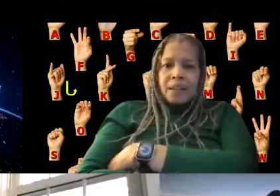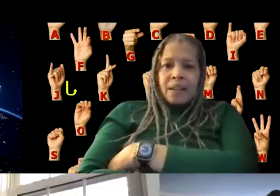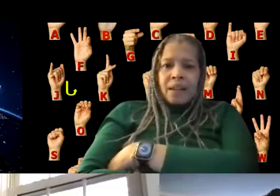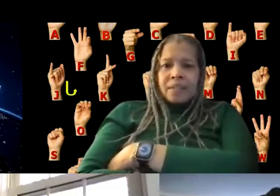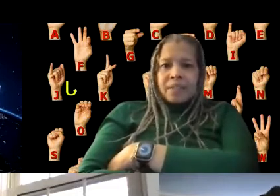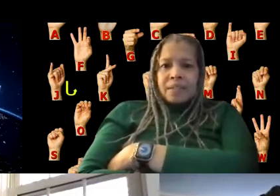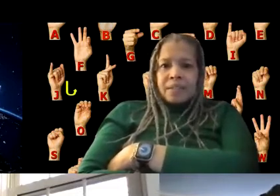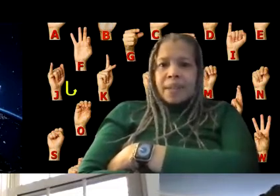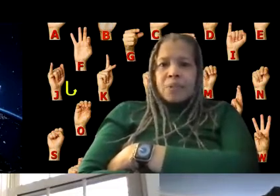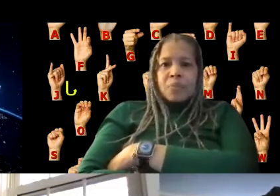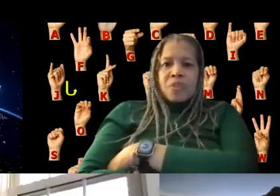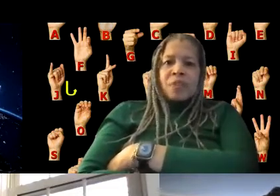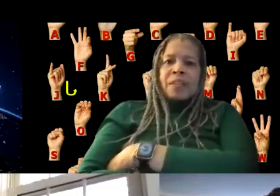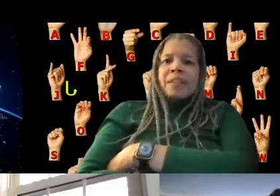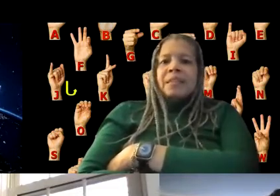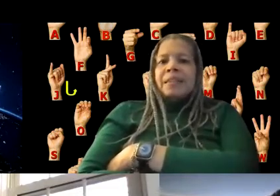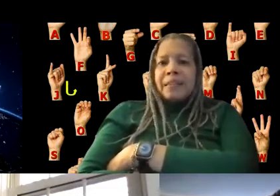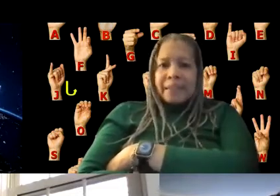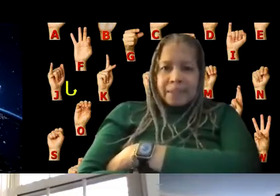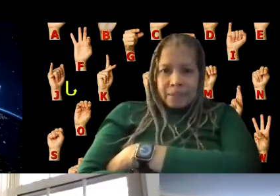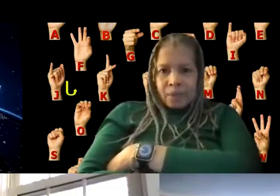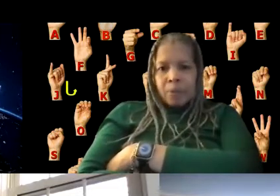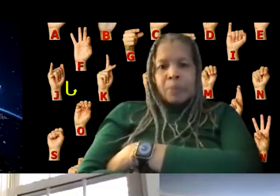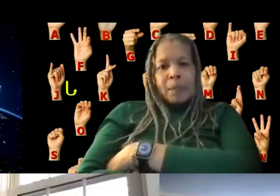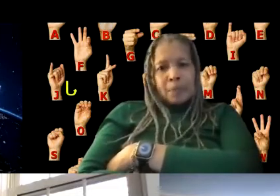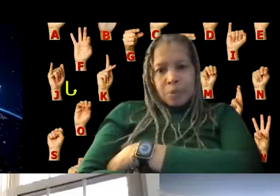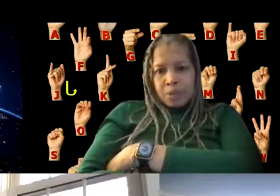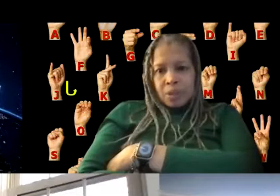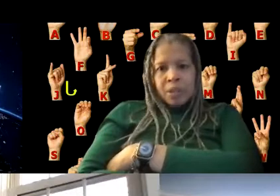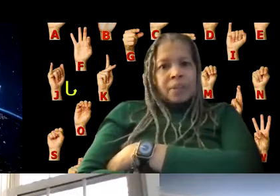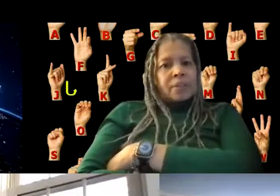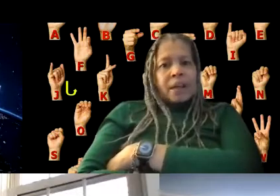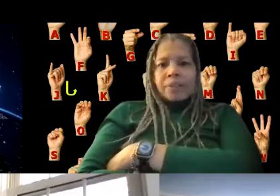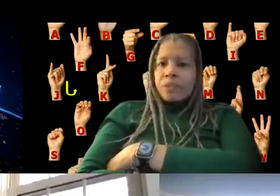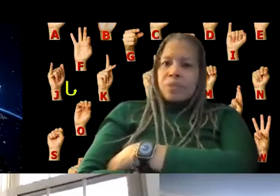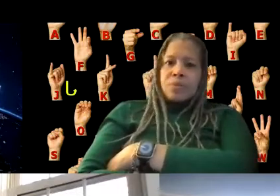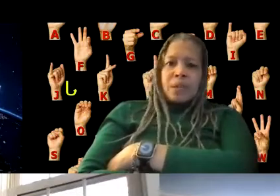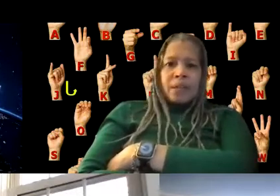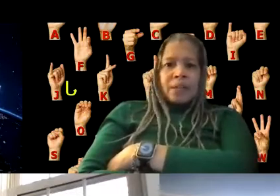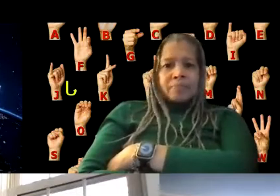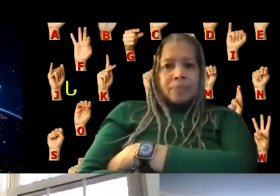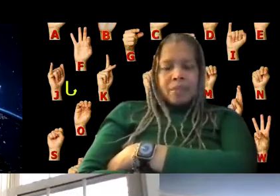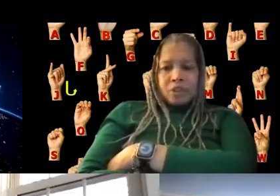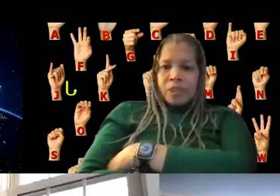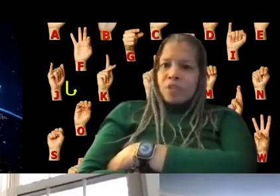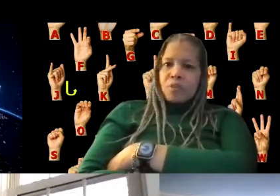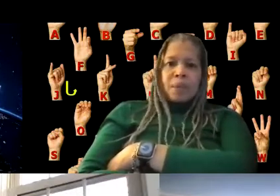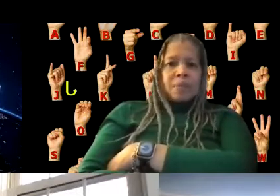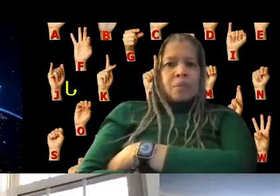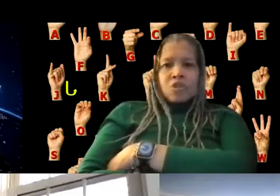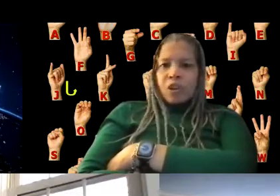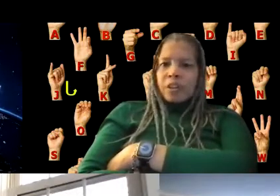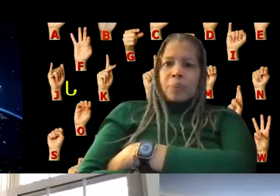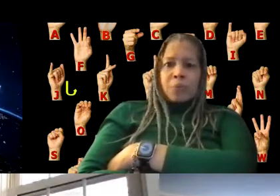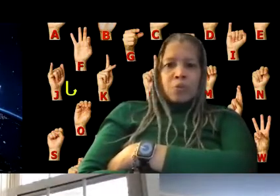that. And STEM specifically is laden with baby boomers. There are a lot of new generations, but